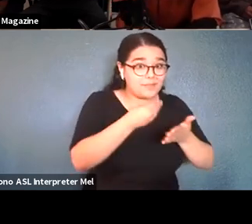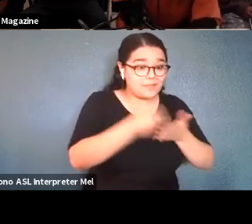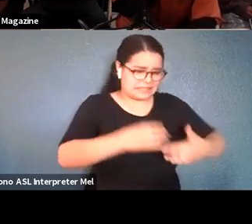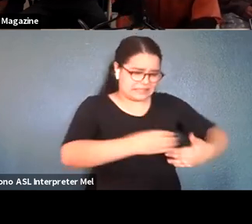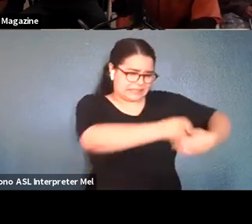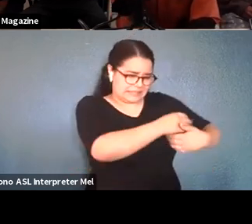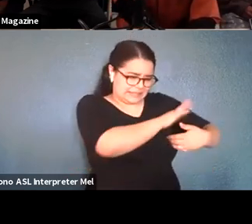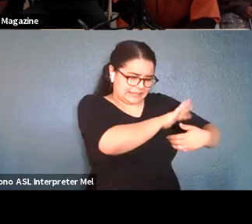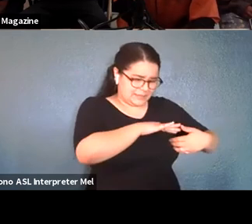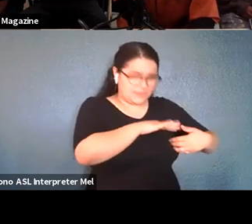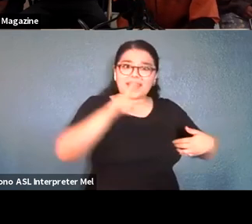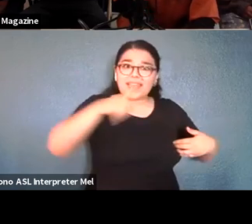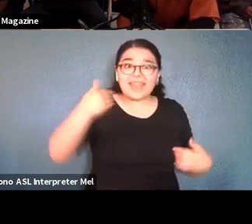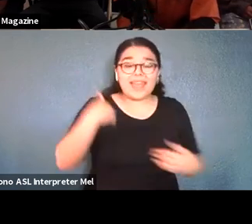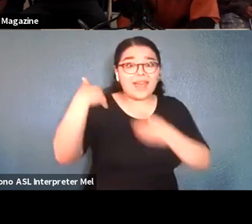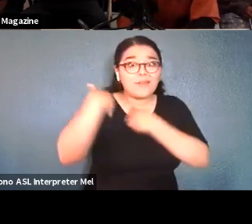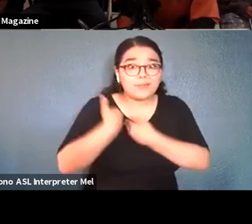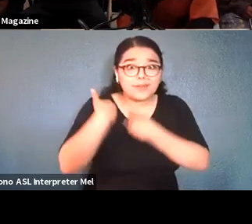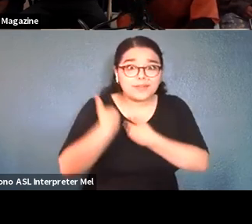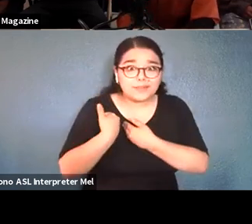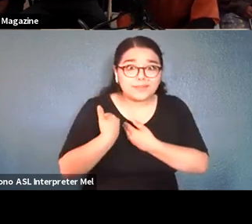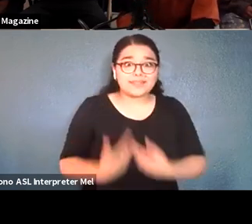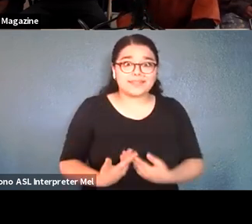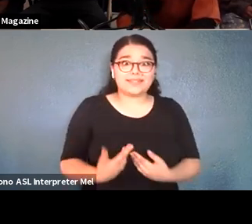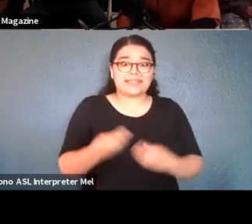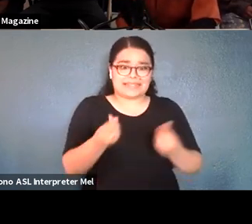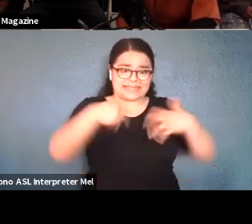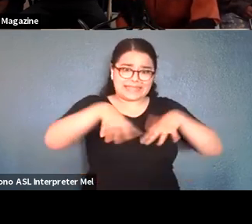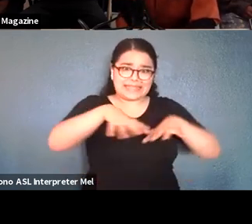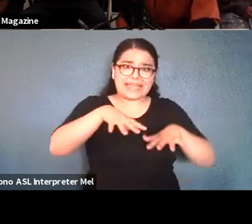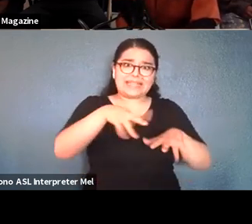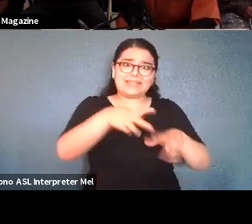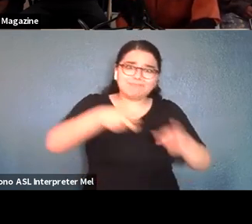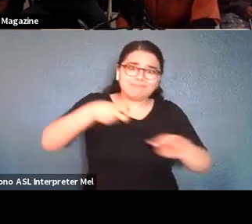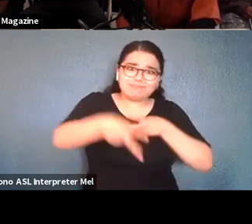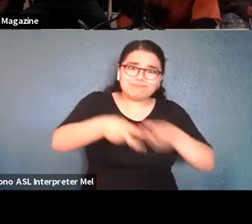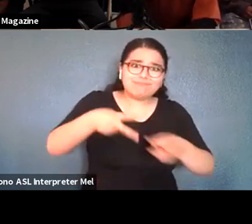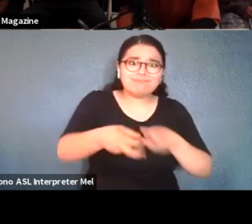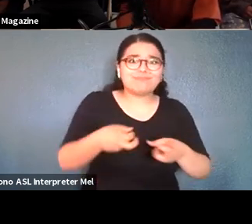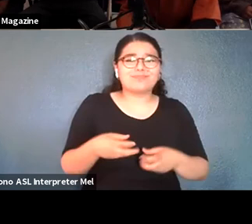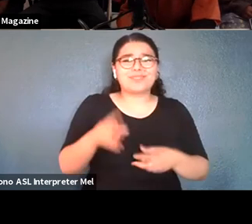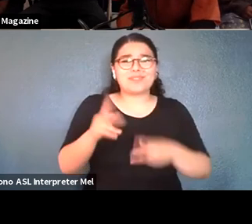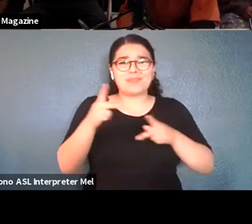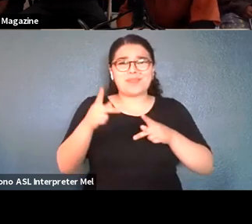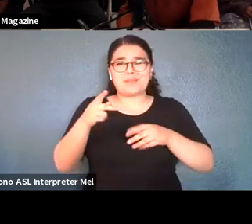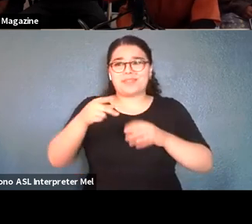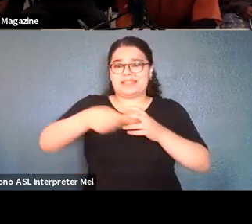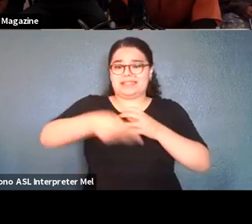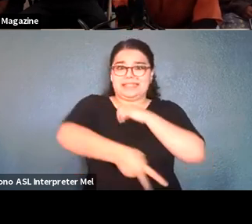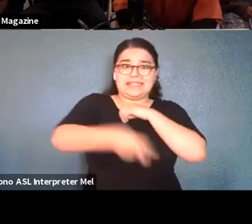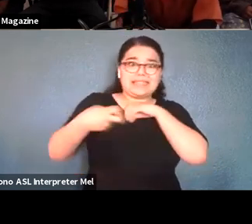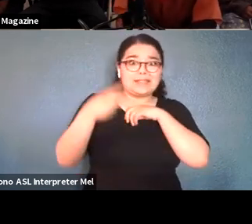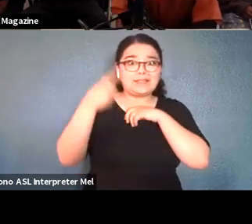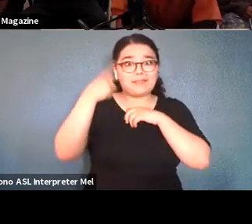responsibility. The land stealers and resource extractors, that people,